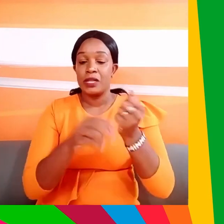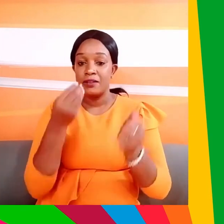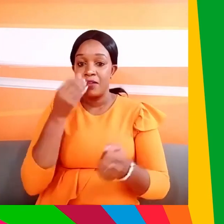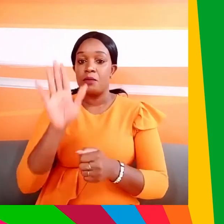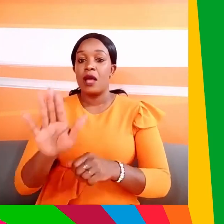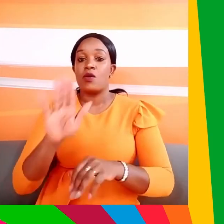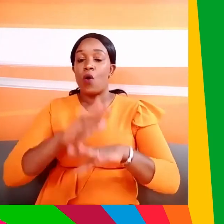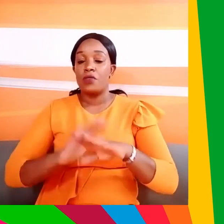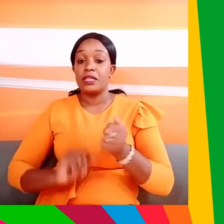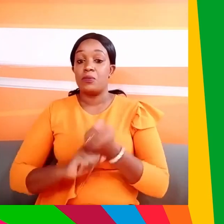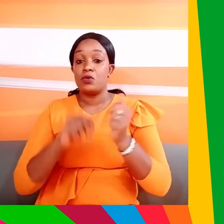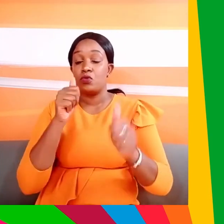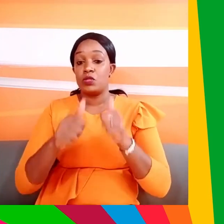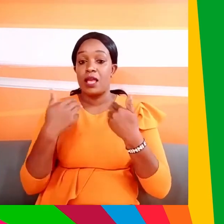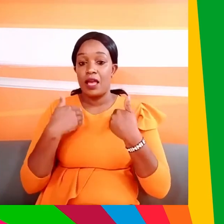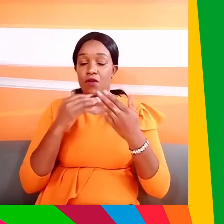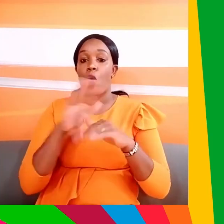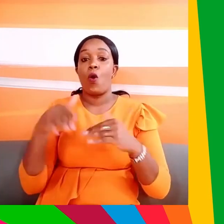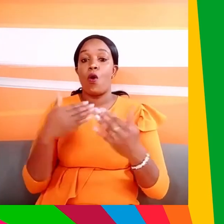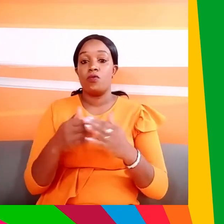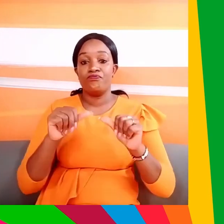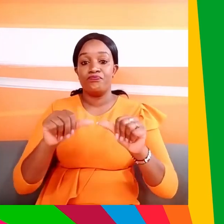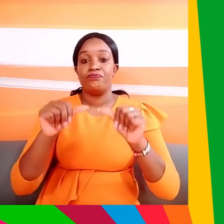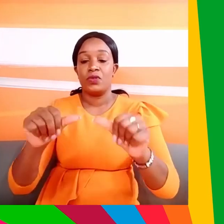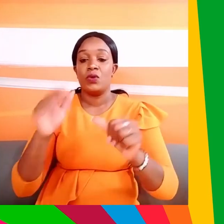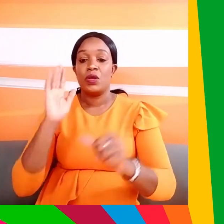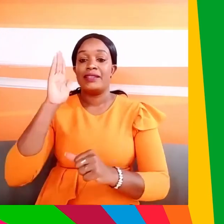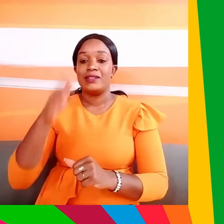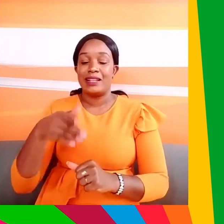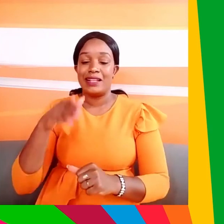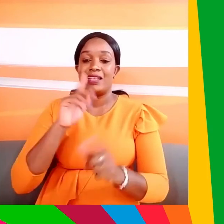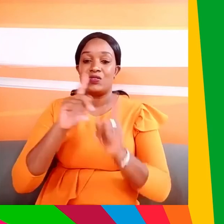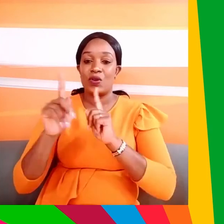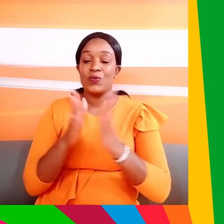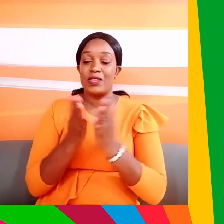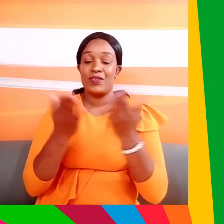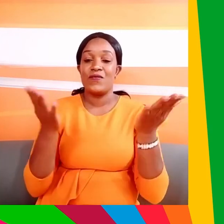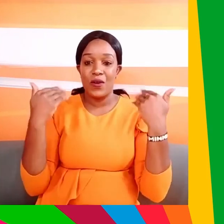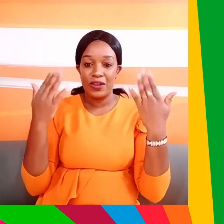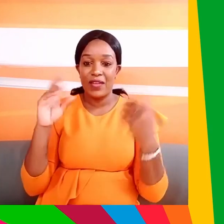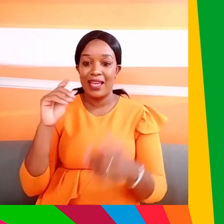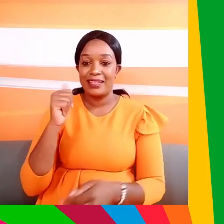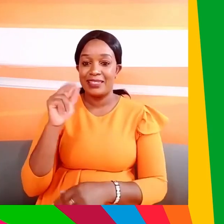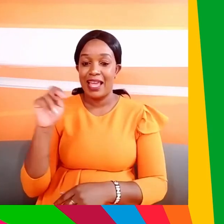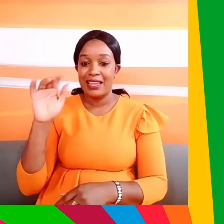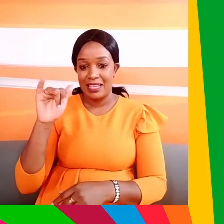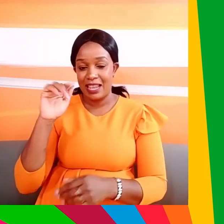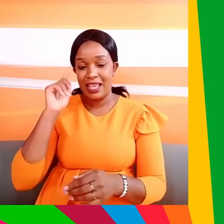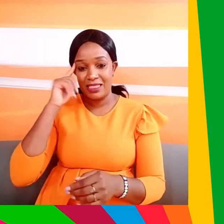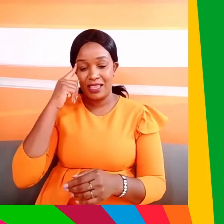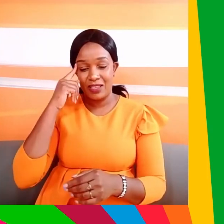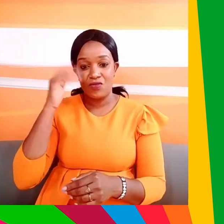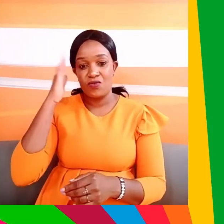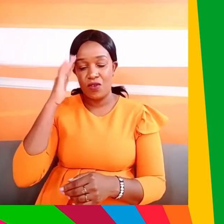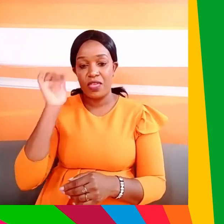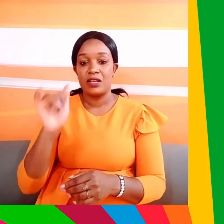So all of this has been great. Danny, we could talk to you forever. And I think you know that. But we'd love to just end on a note of inspiration.